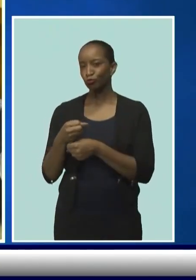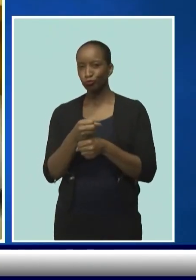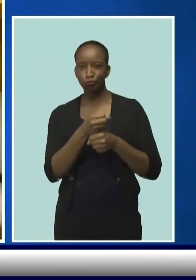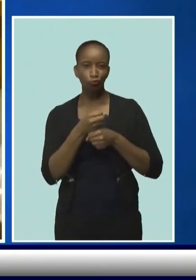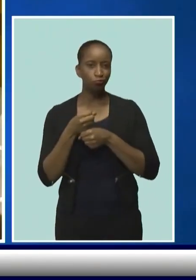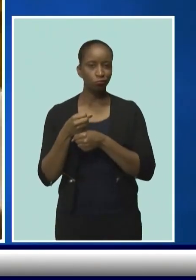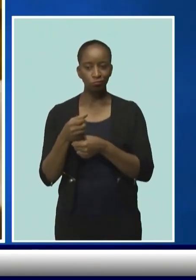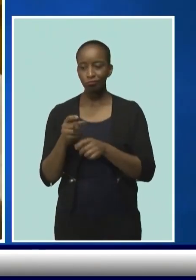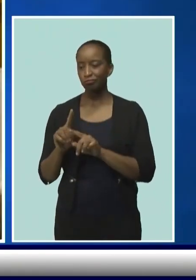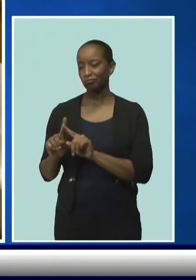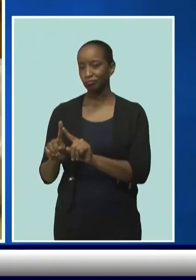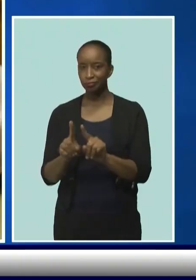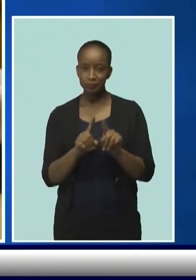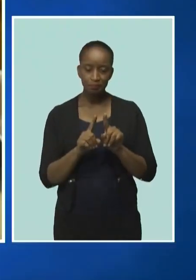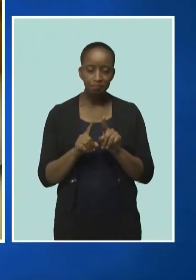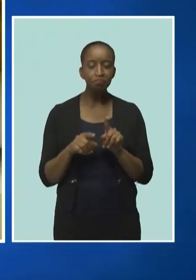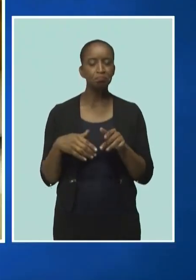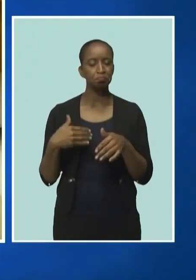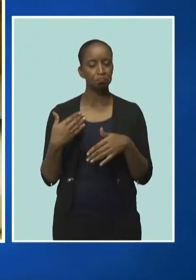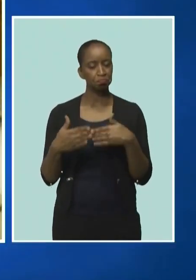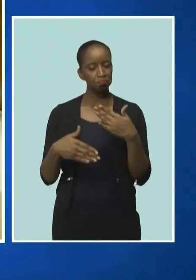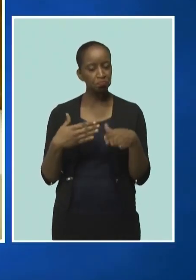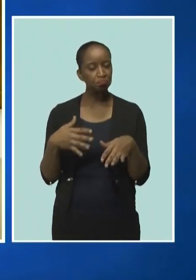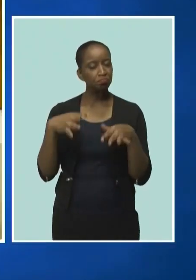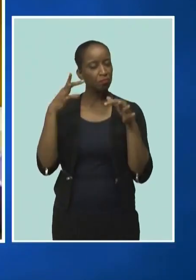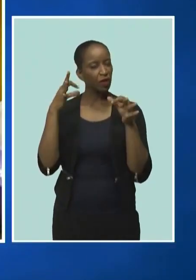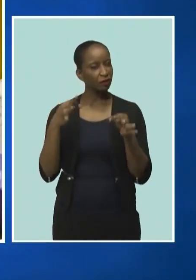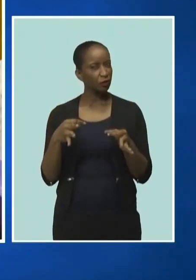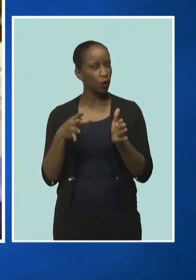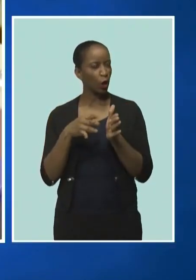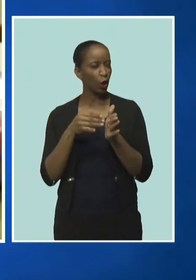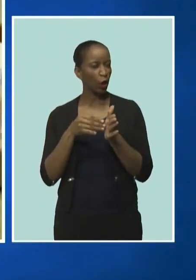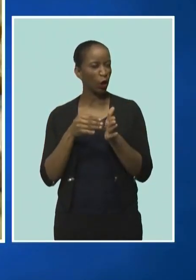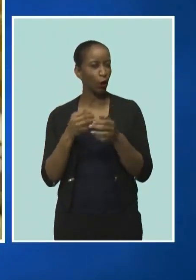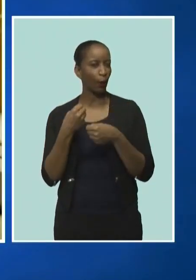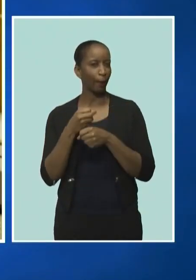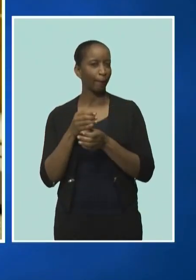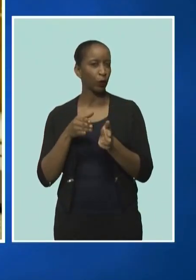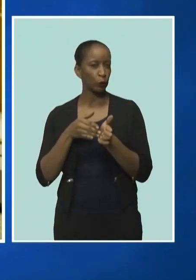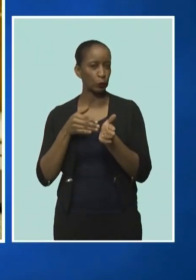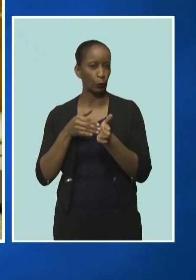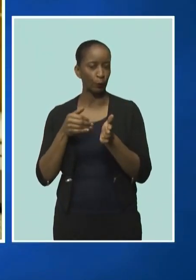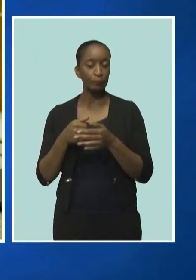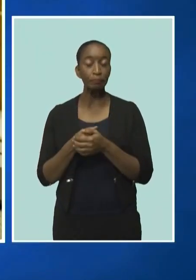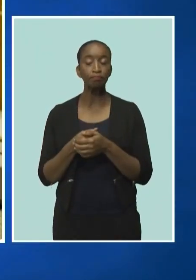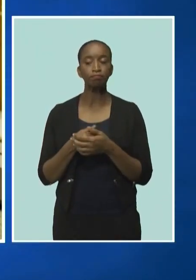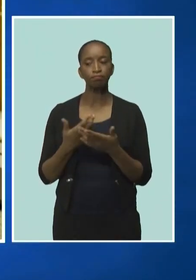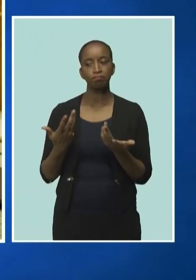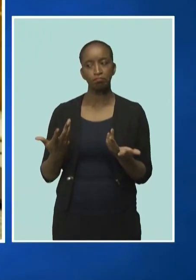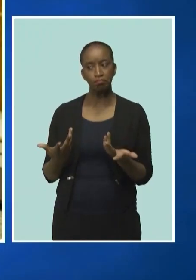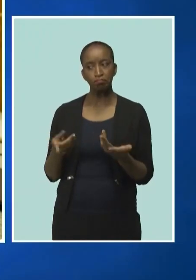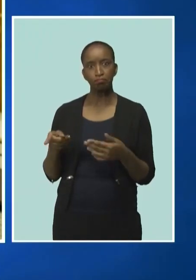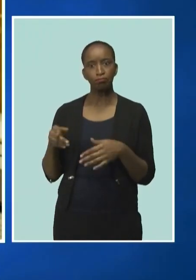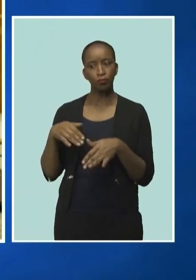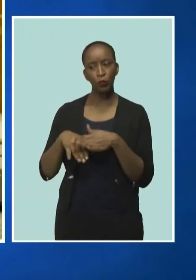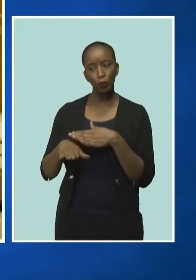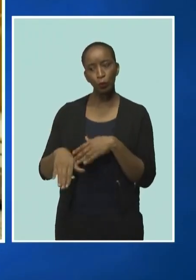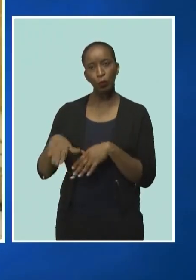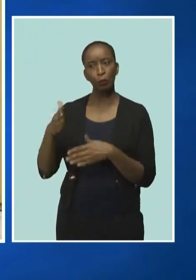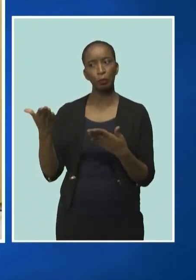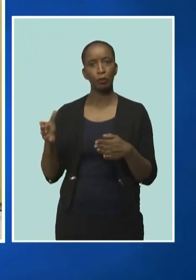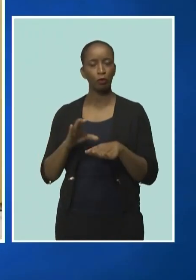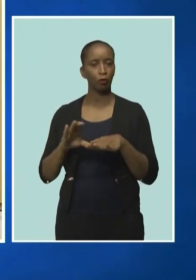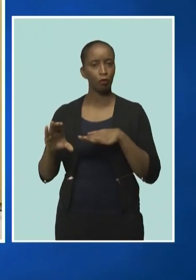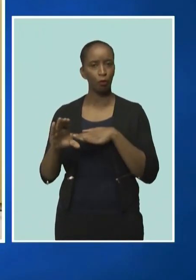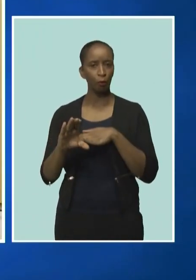towards soap making. The driving force behind the initiative, she says, is that as a Caribbean woman, she wanted to create something